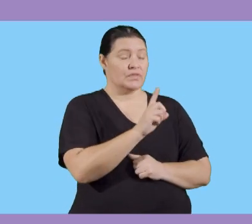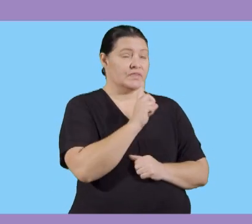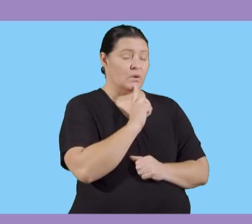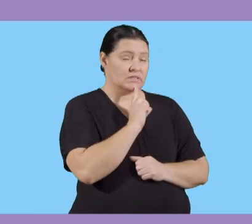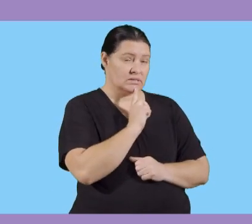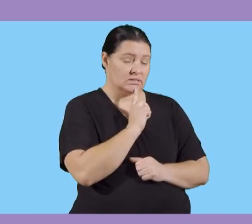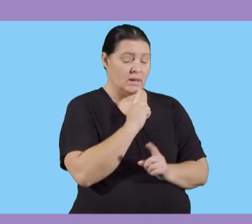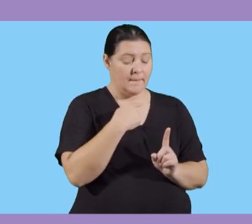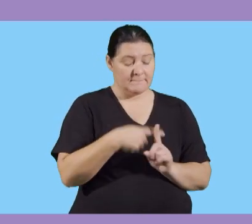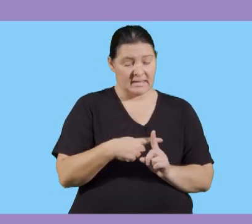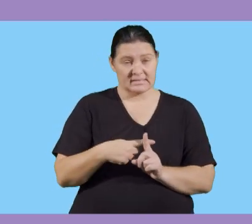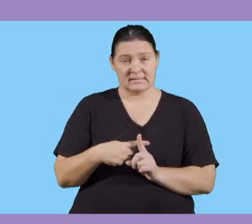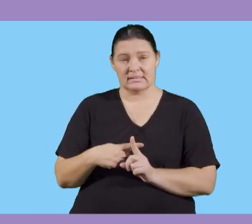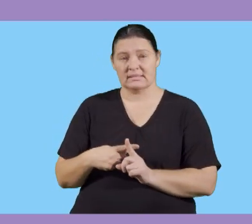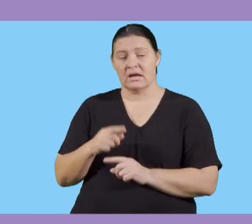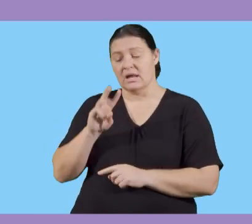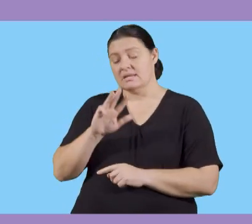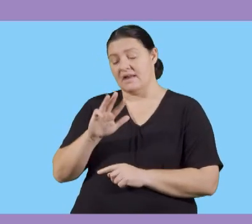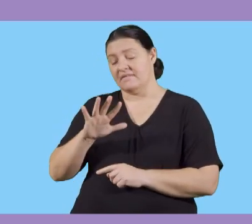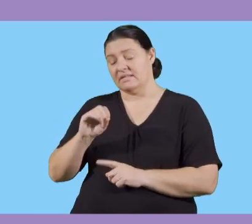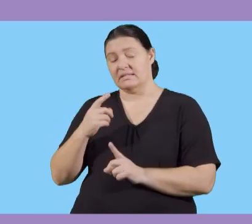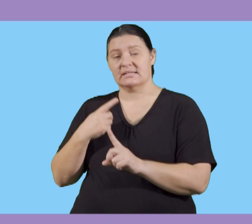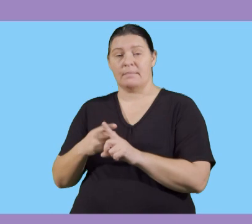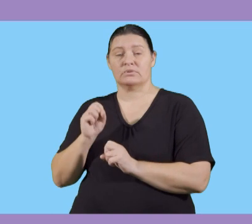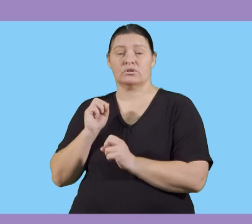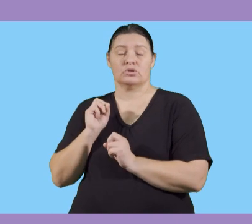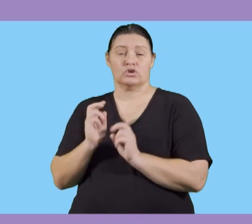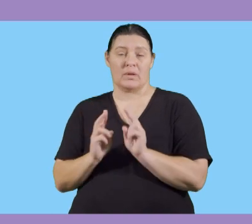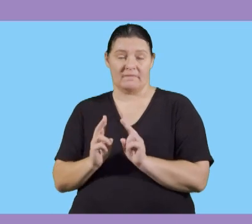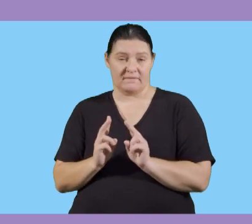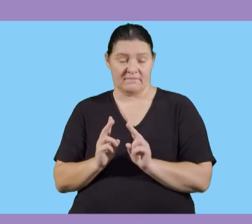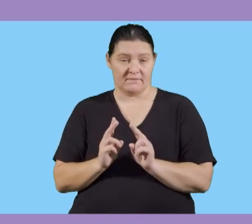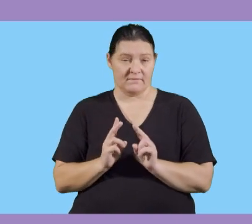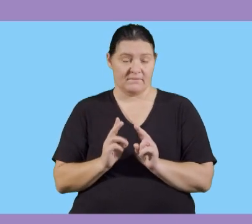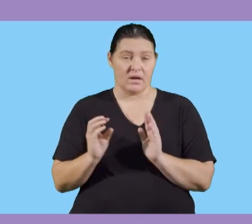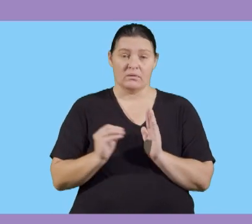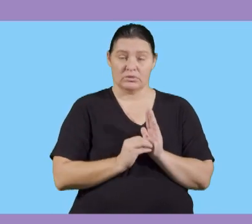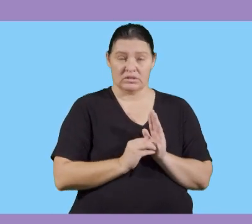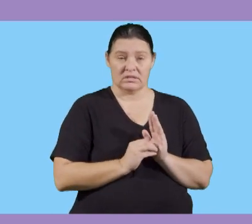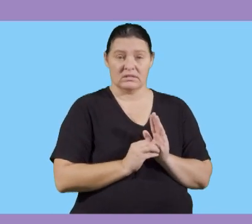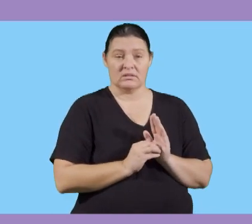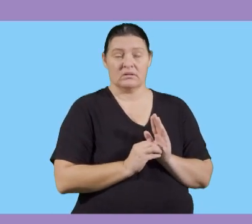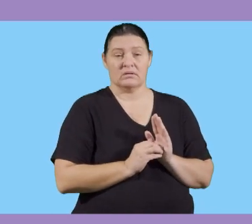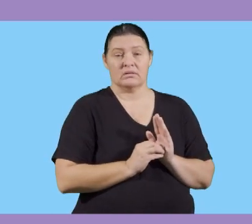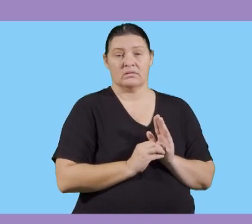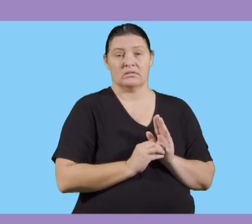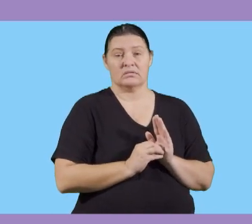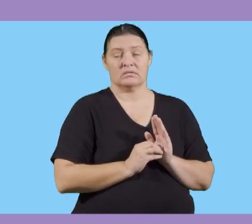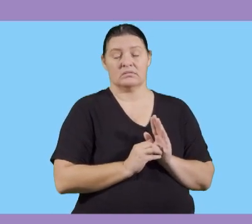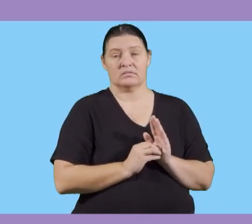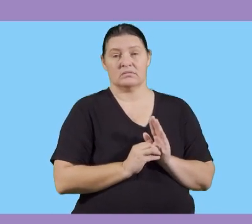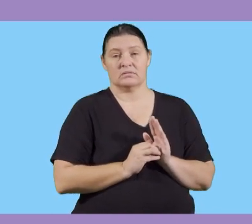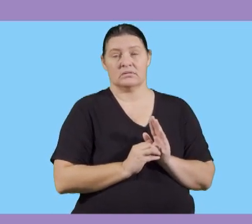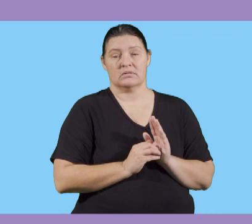rand plus, if you punch in 950 rands multiplied by 12 on your calculator, that is going to give